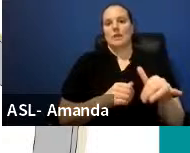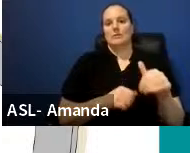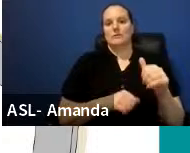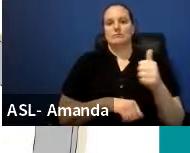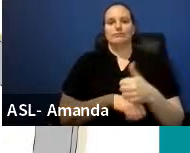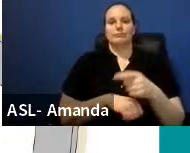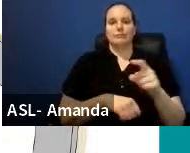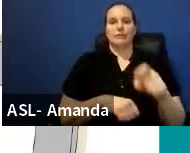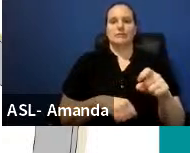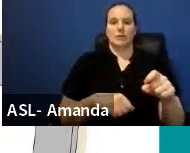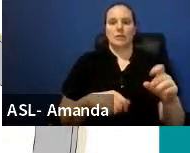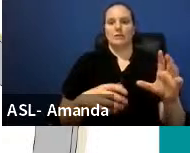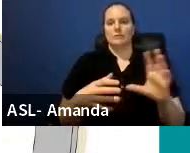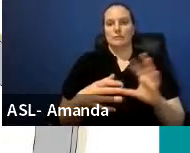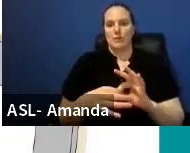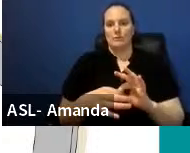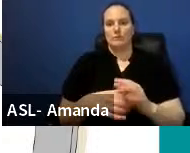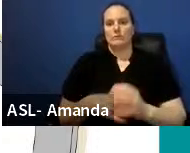necessary component.